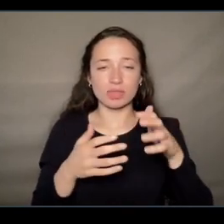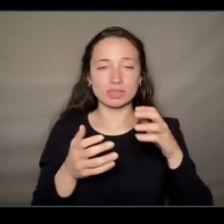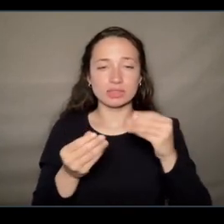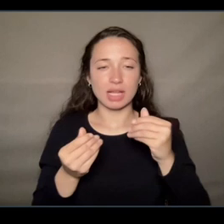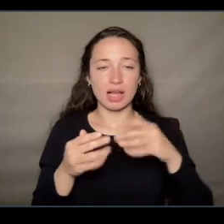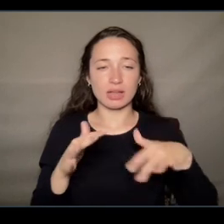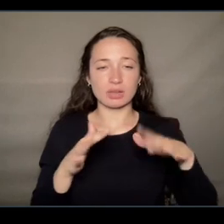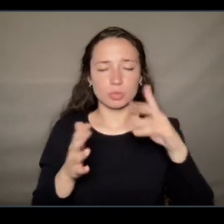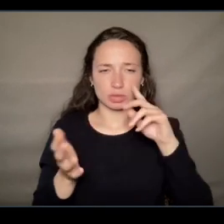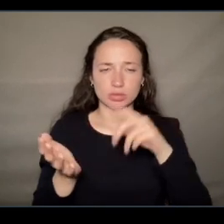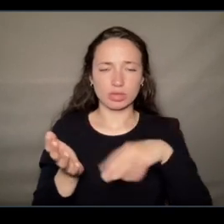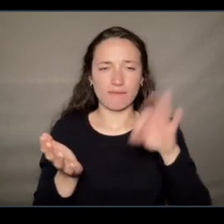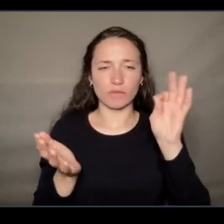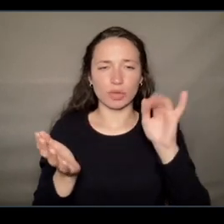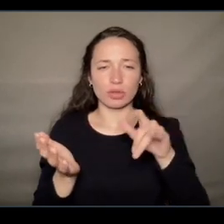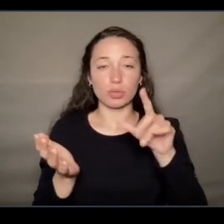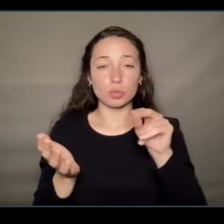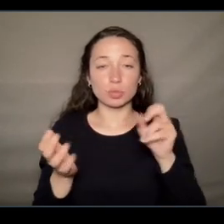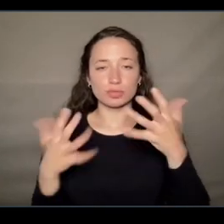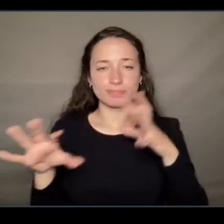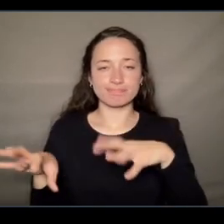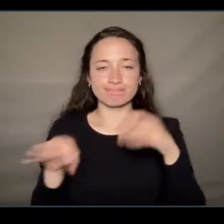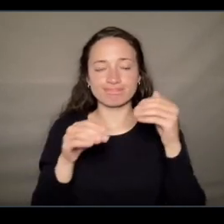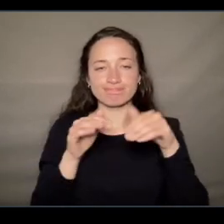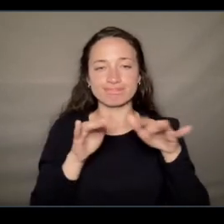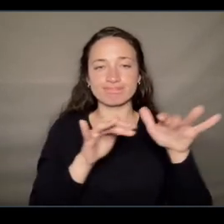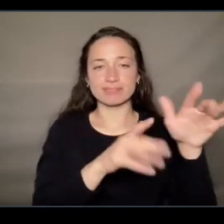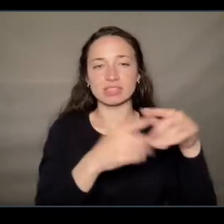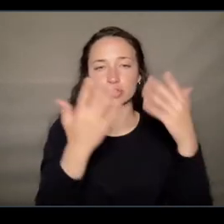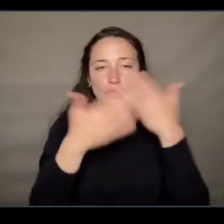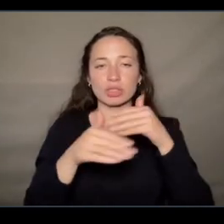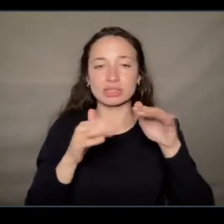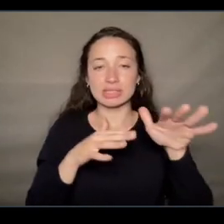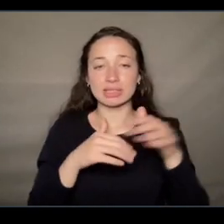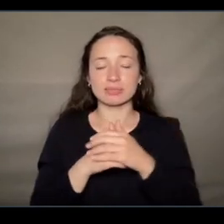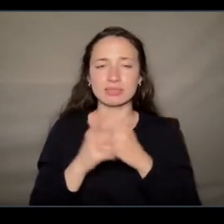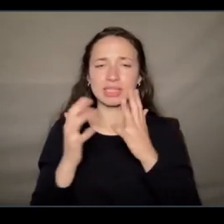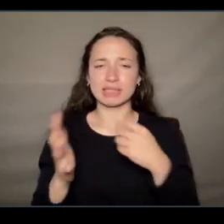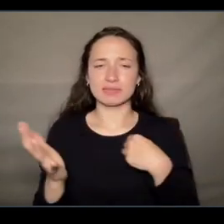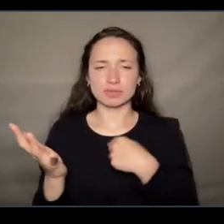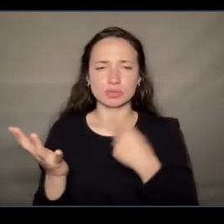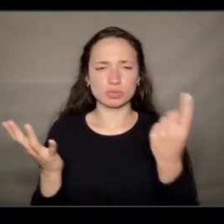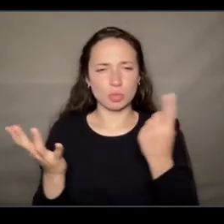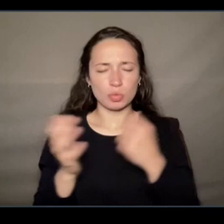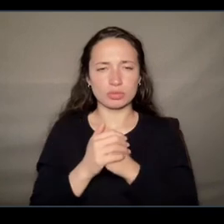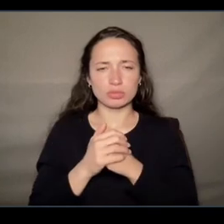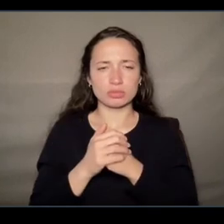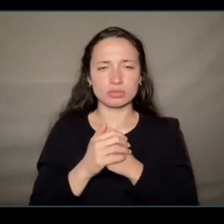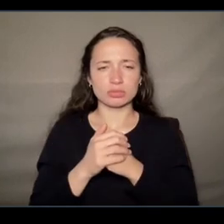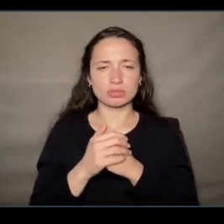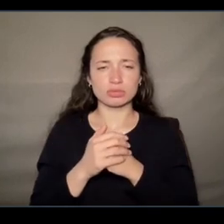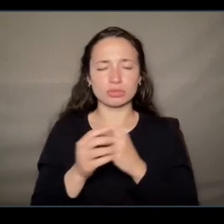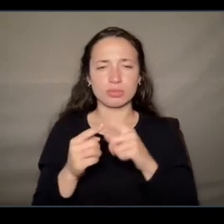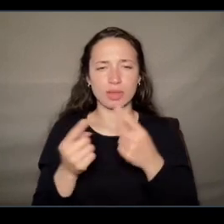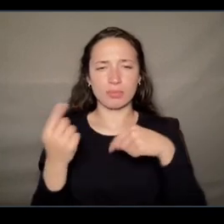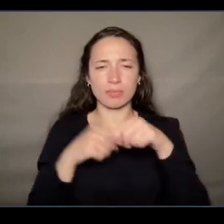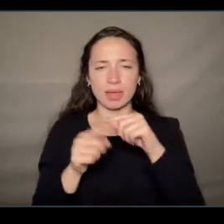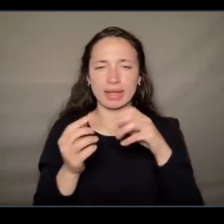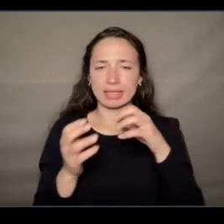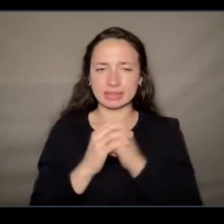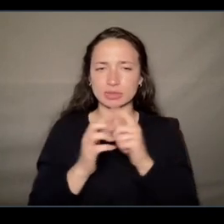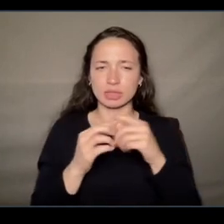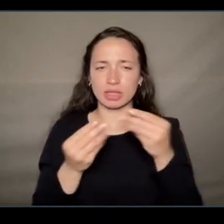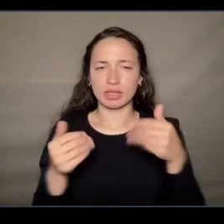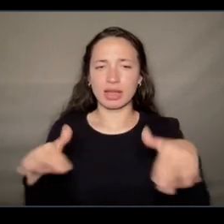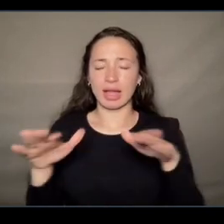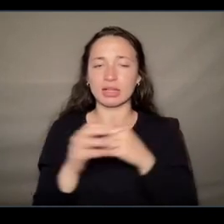discover the loons have left for the dark sea, left us alone to make amends to the